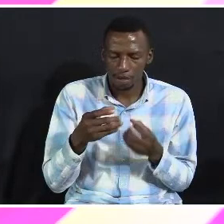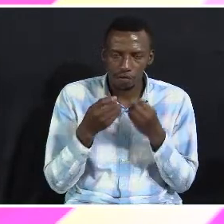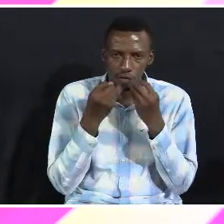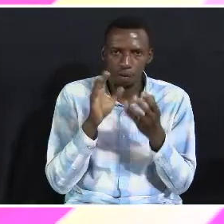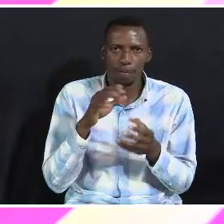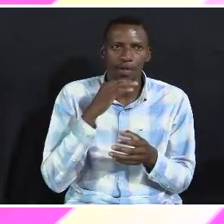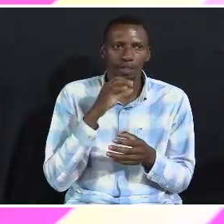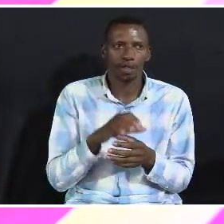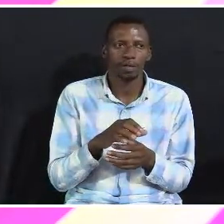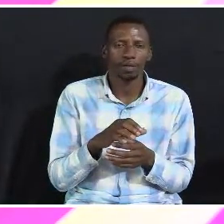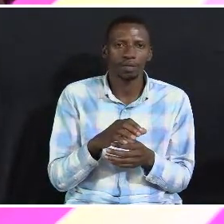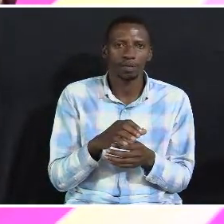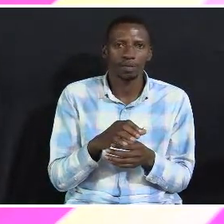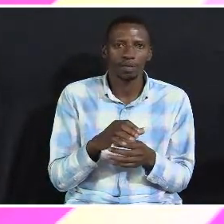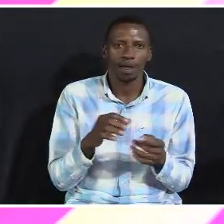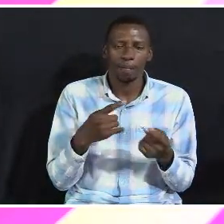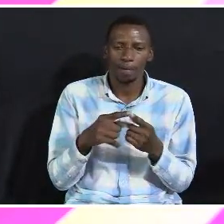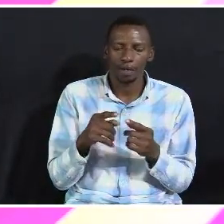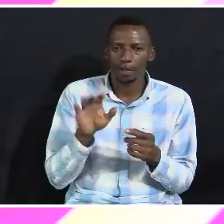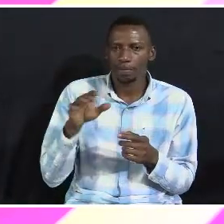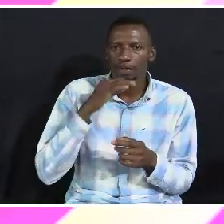but he offered no